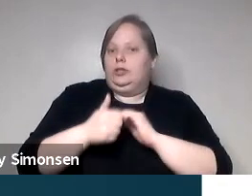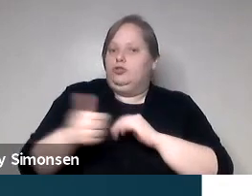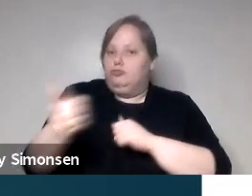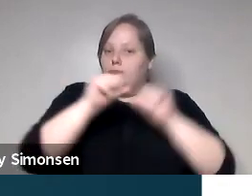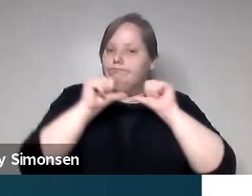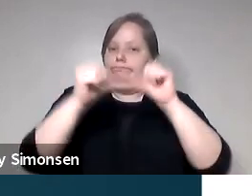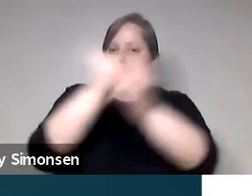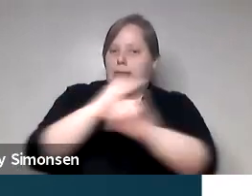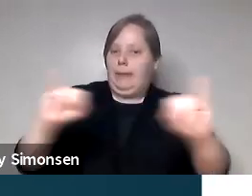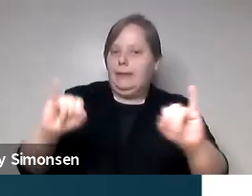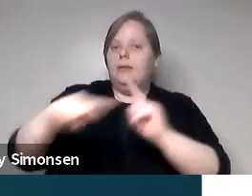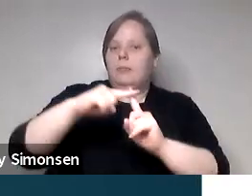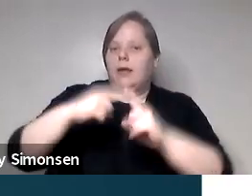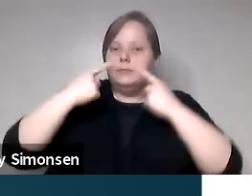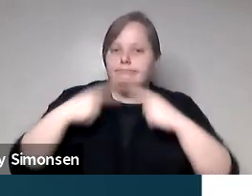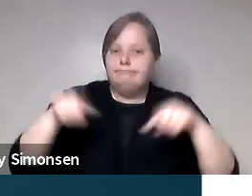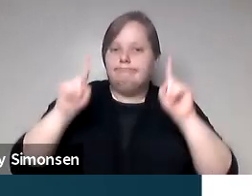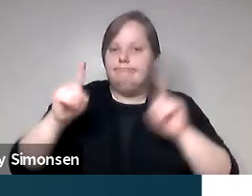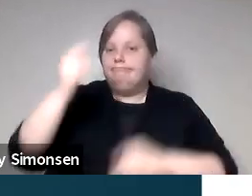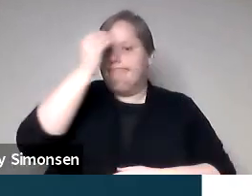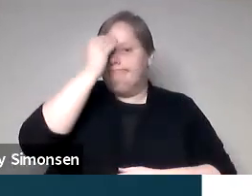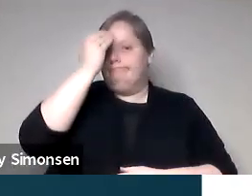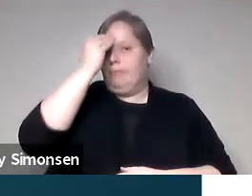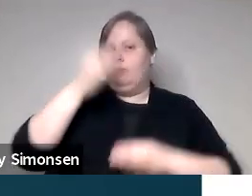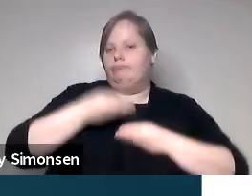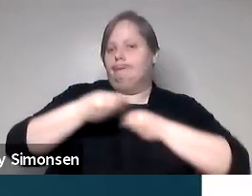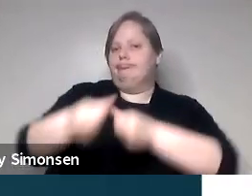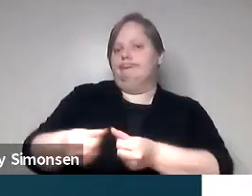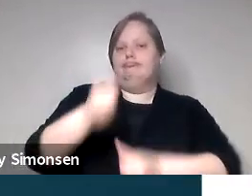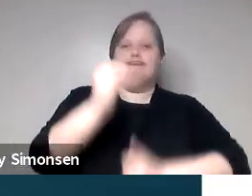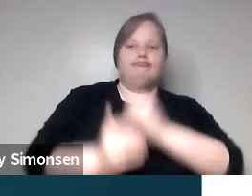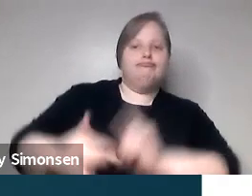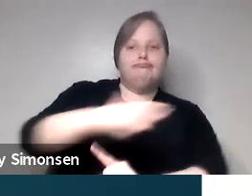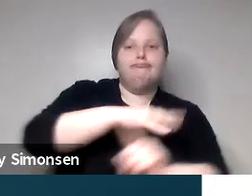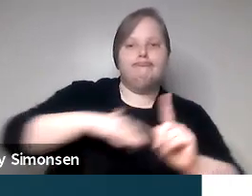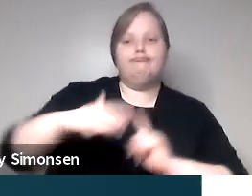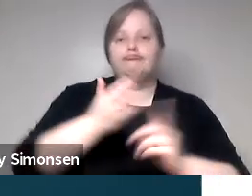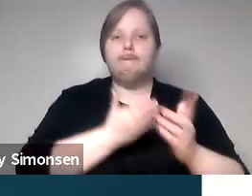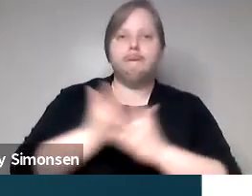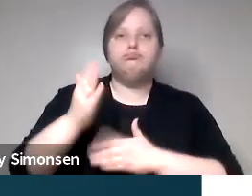and to be effective for an efficient environment for you.